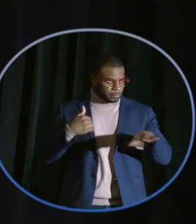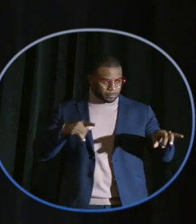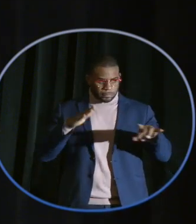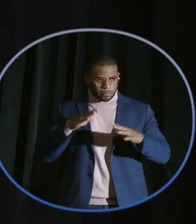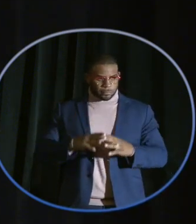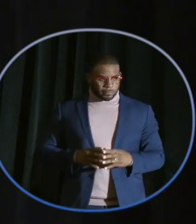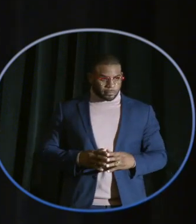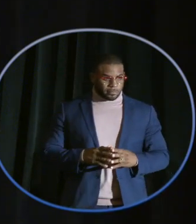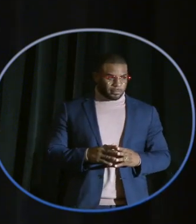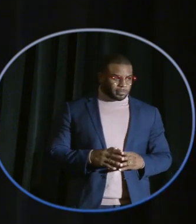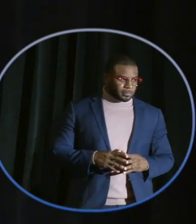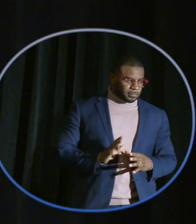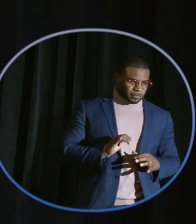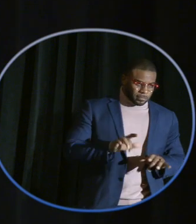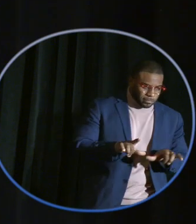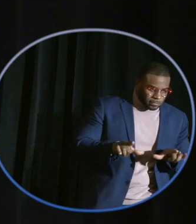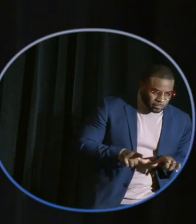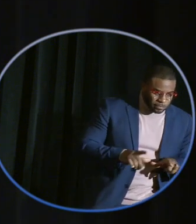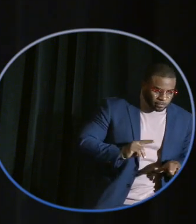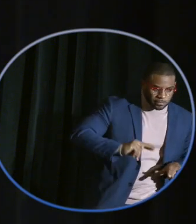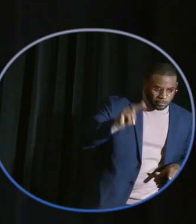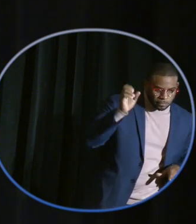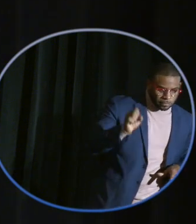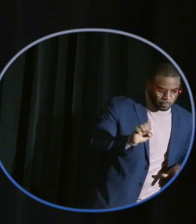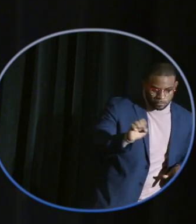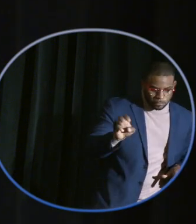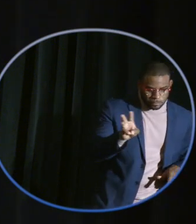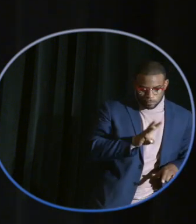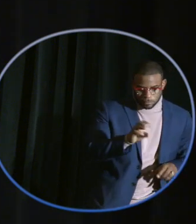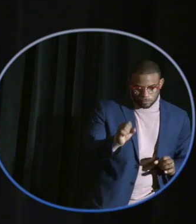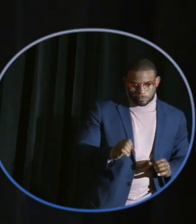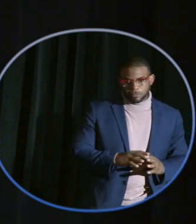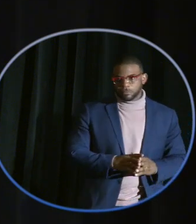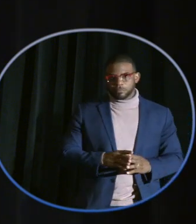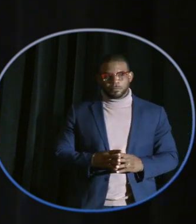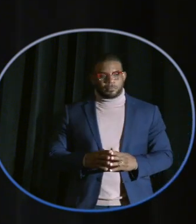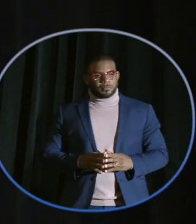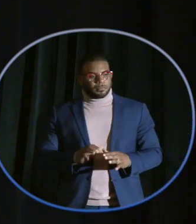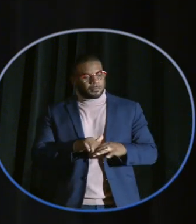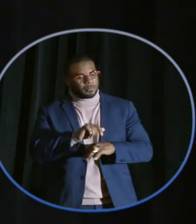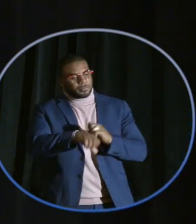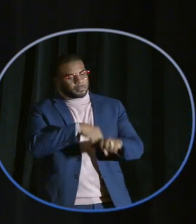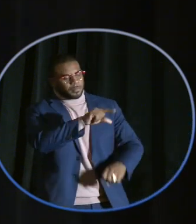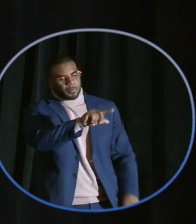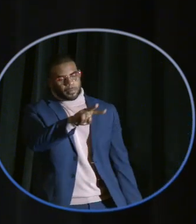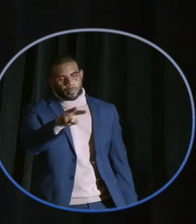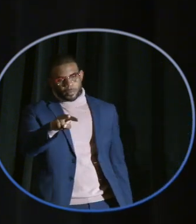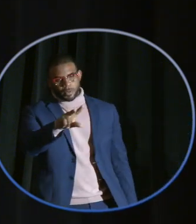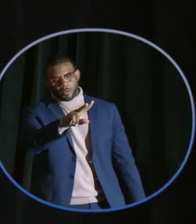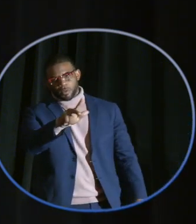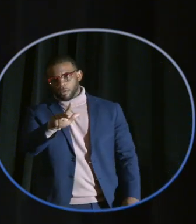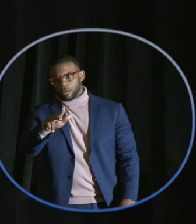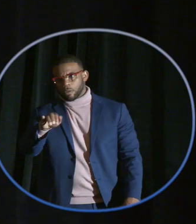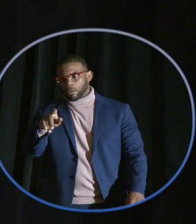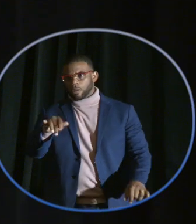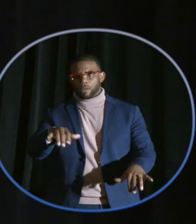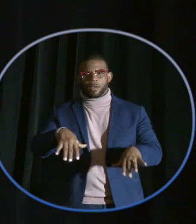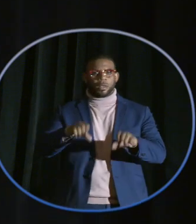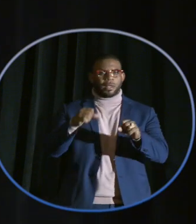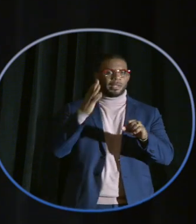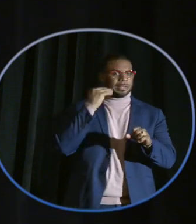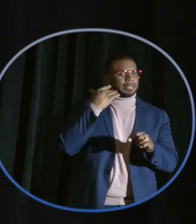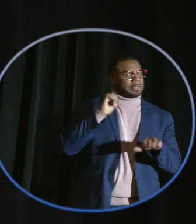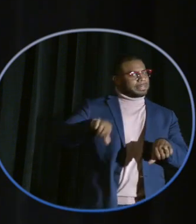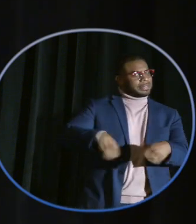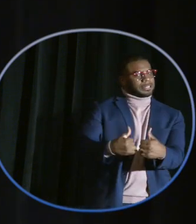us, where we are located, northeast, south, and west Baltimore. In 2022 and 23, Hose Heights experienced